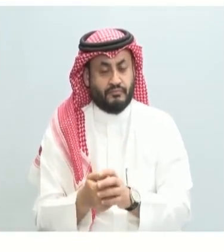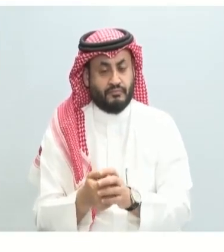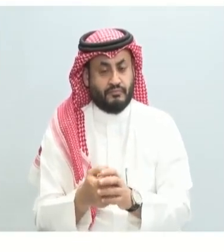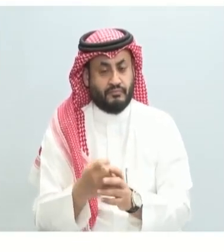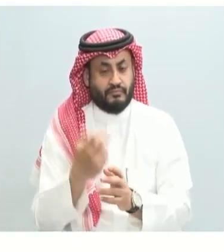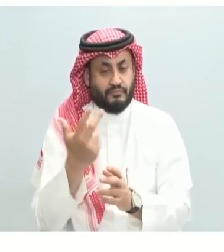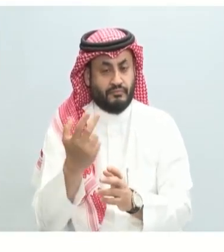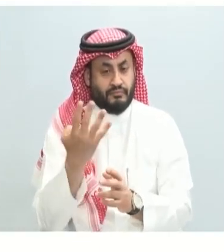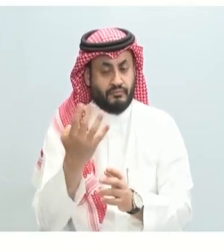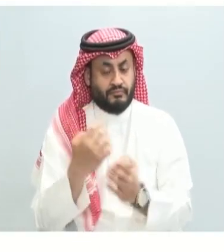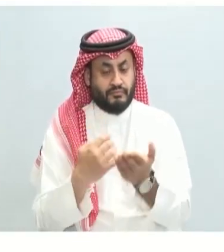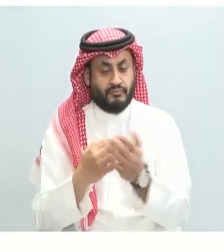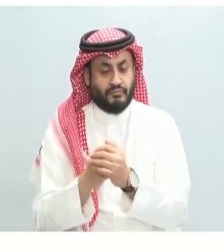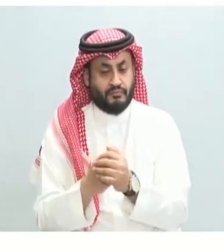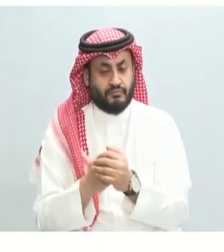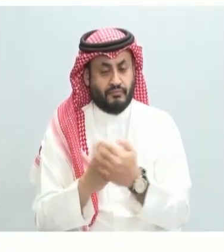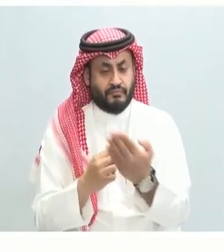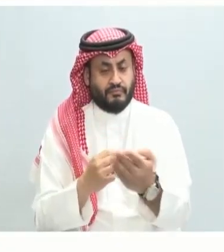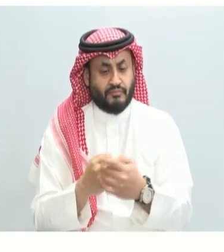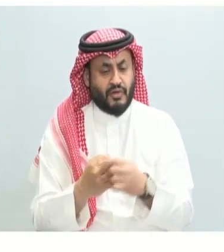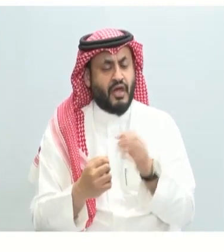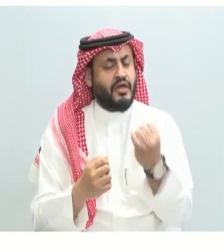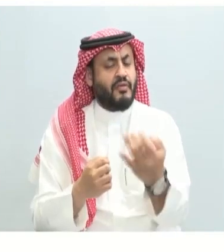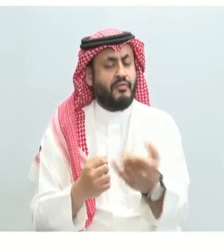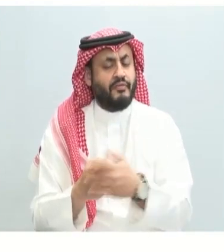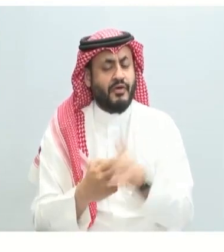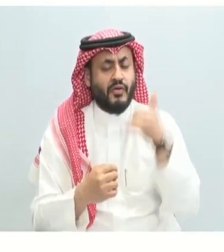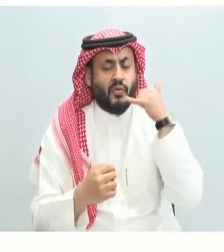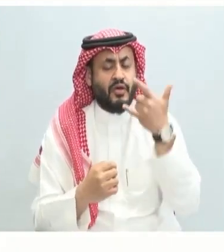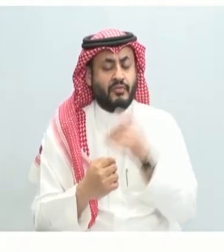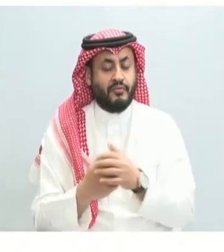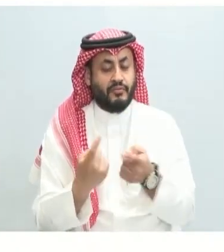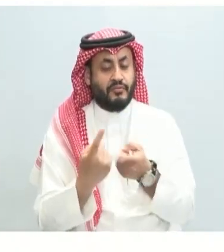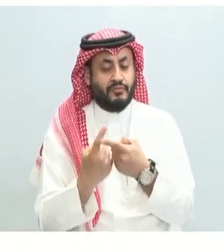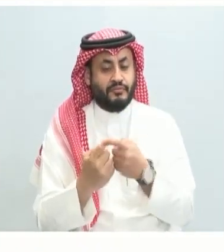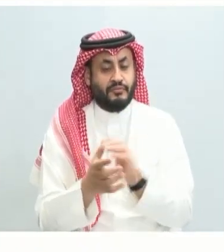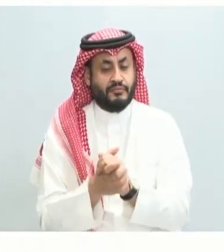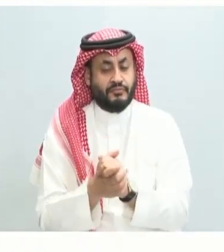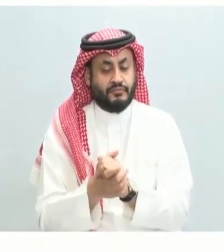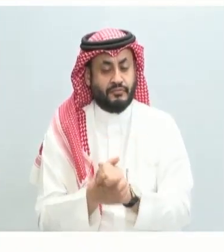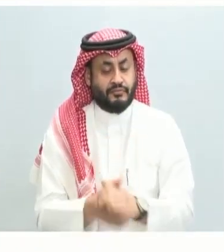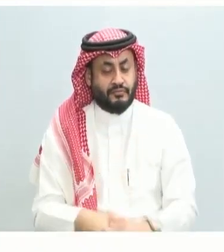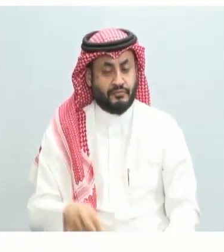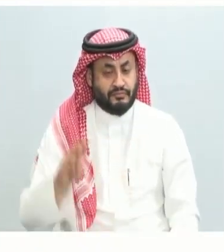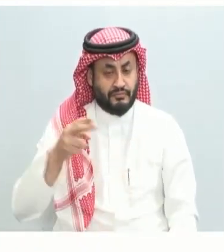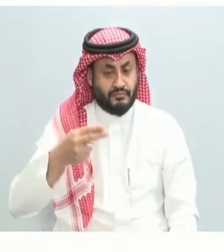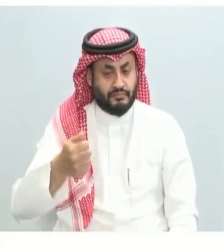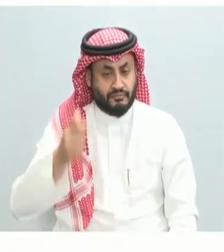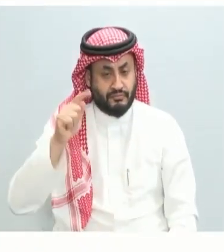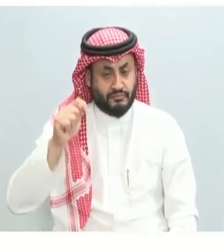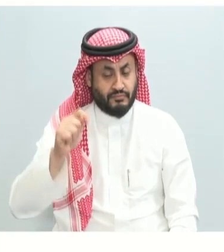3 and 4. So, what's this? It is an MP3